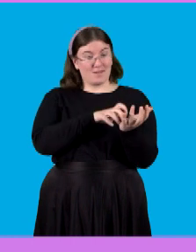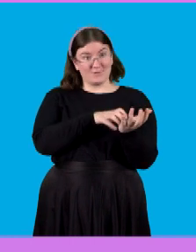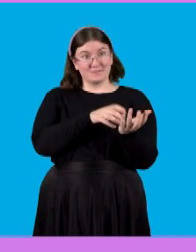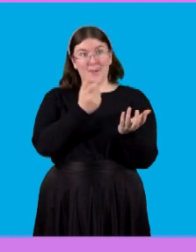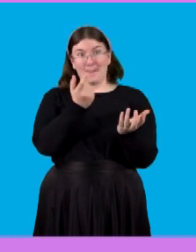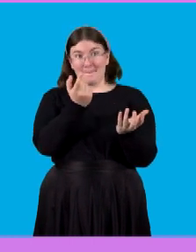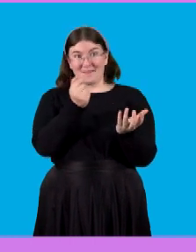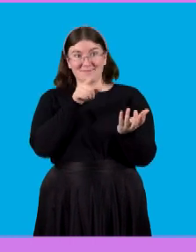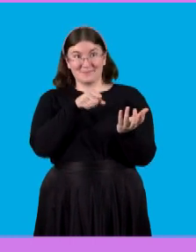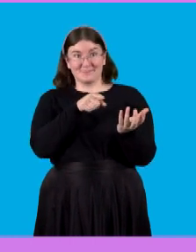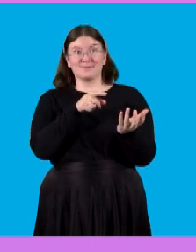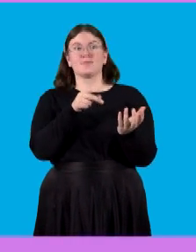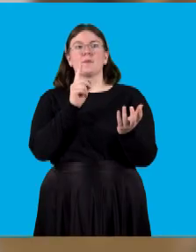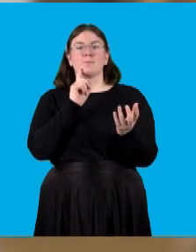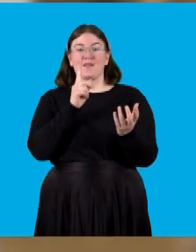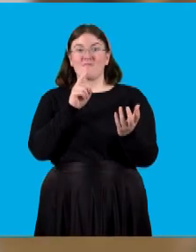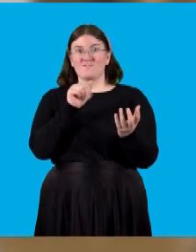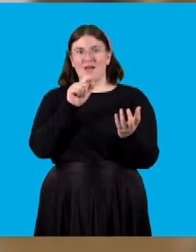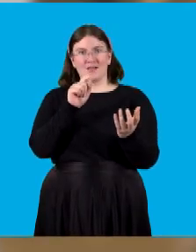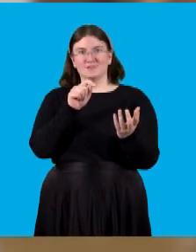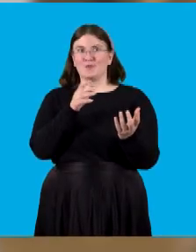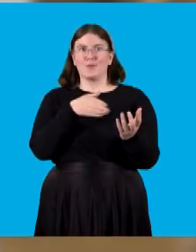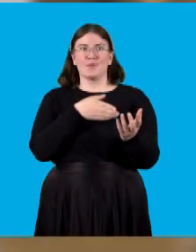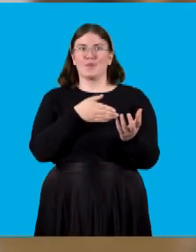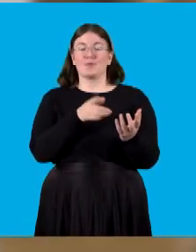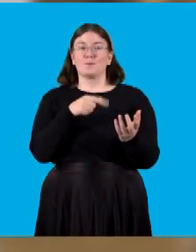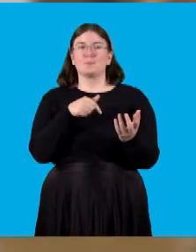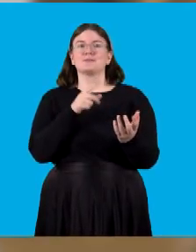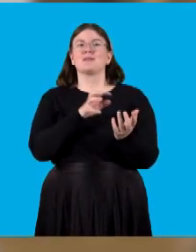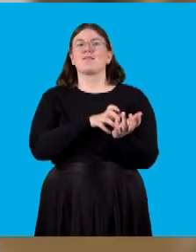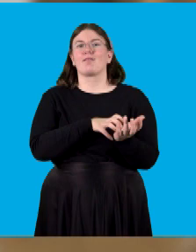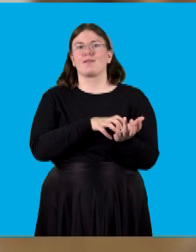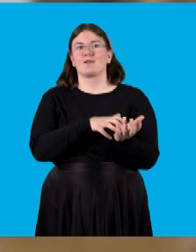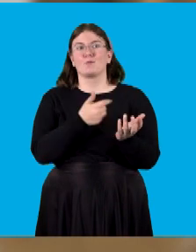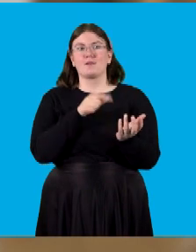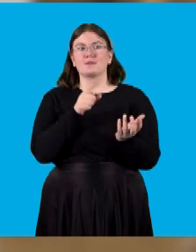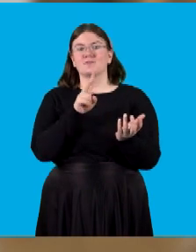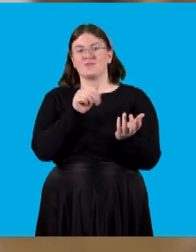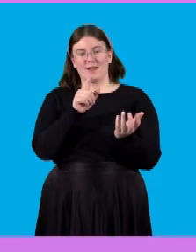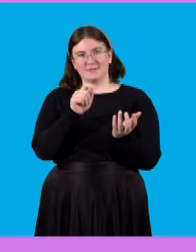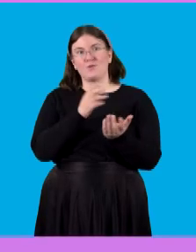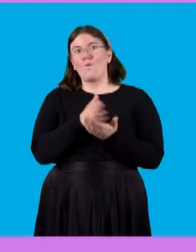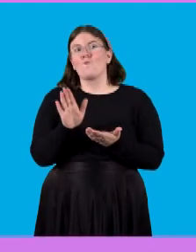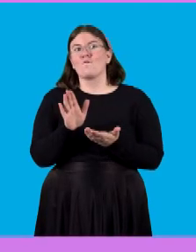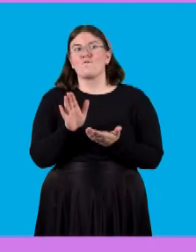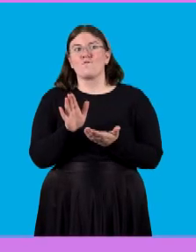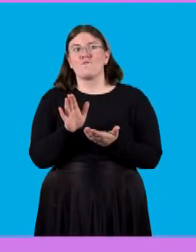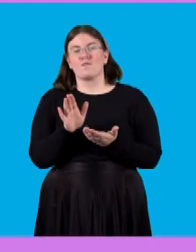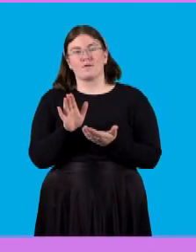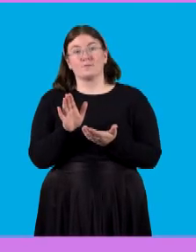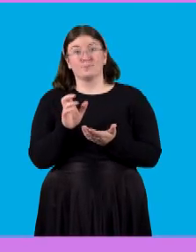we all know that VAT in South Africa is being charged at 15%. So therefore I'll go by indicating